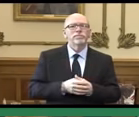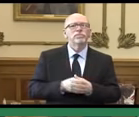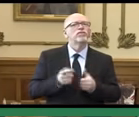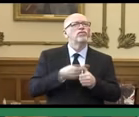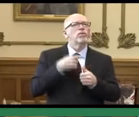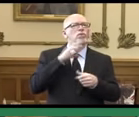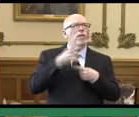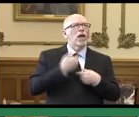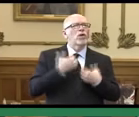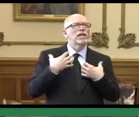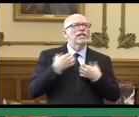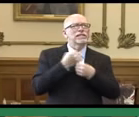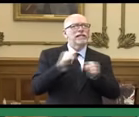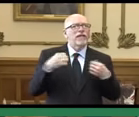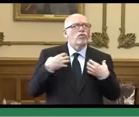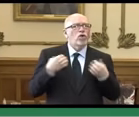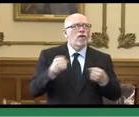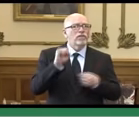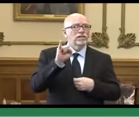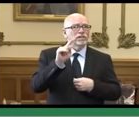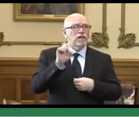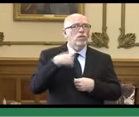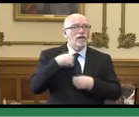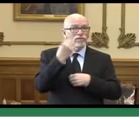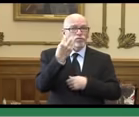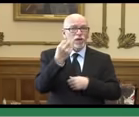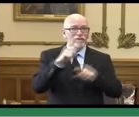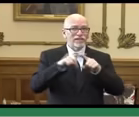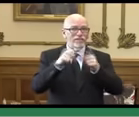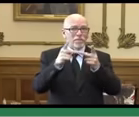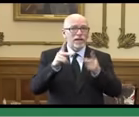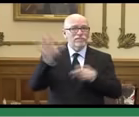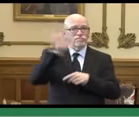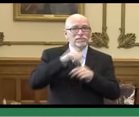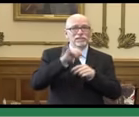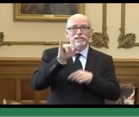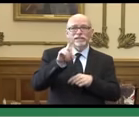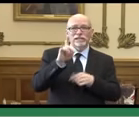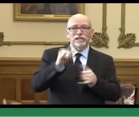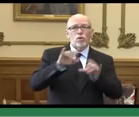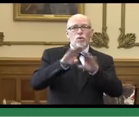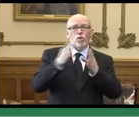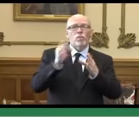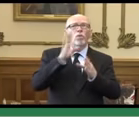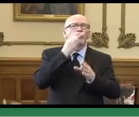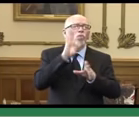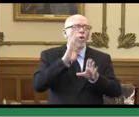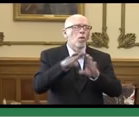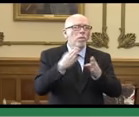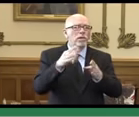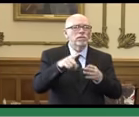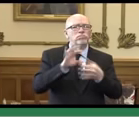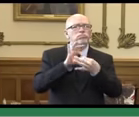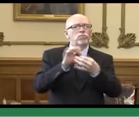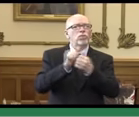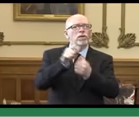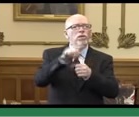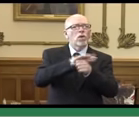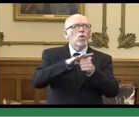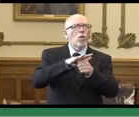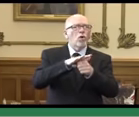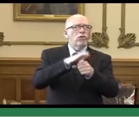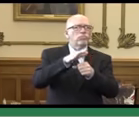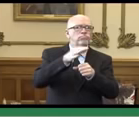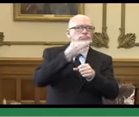our safe recovery sites. 12 sites around the state are open or opening soon in partnership with local experts